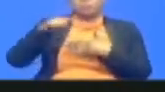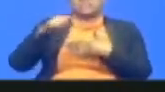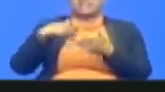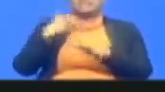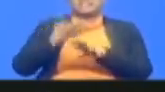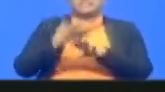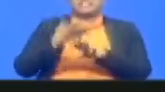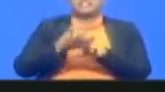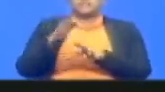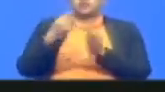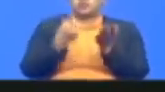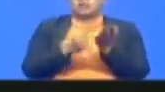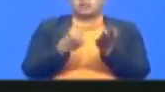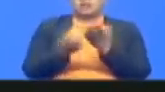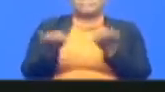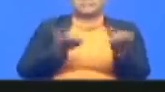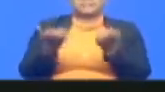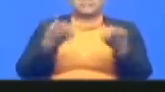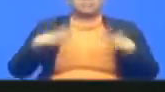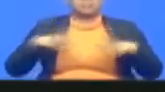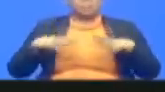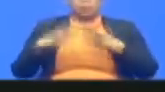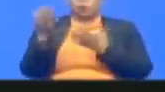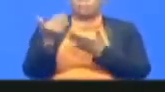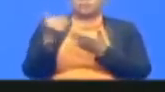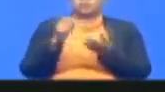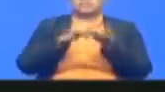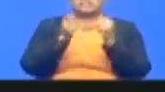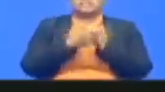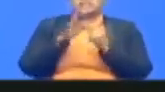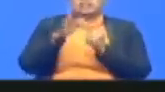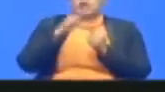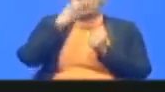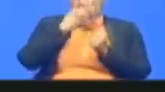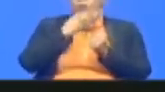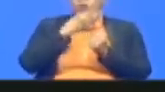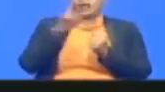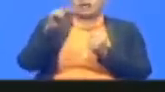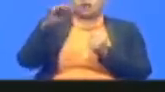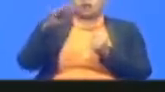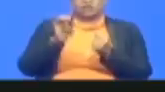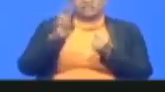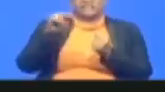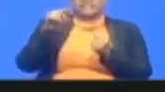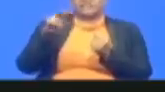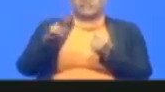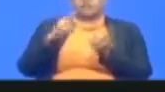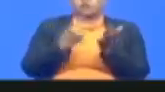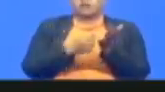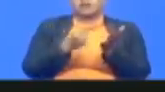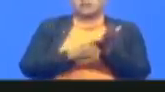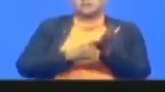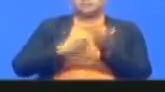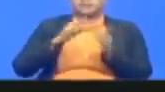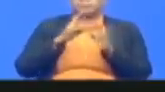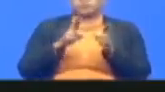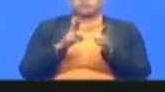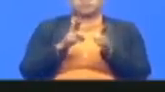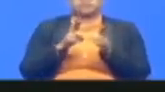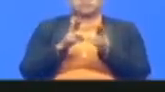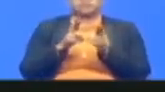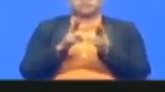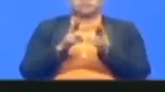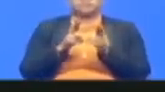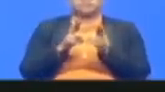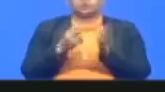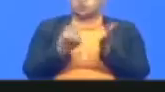difficulties for Ugandan business people hoping to exchange their old Kenyan currency notes. NTV's Uganda Andrew Chamagero reports.